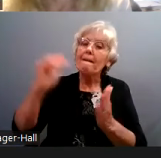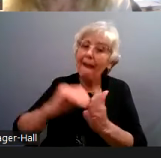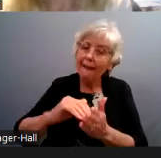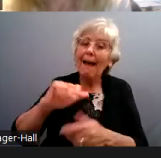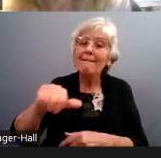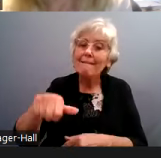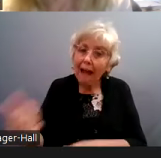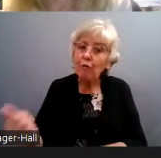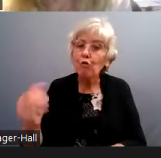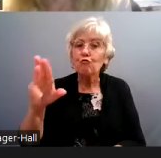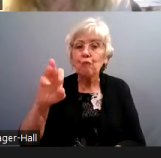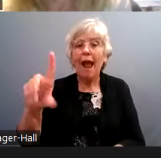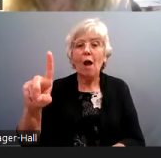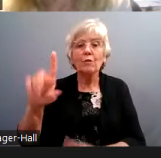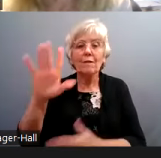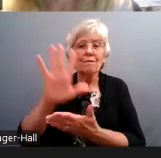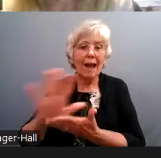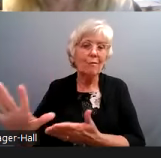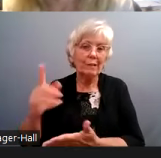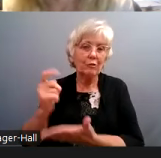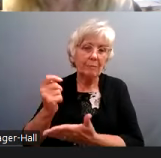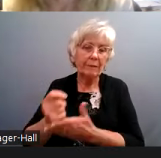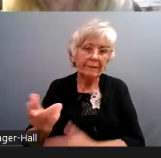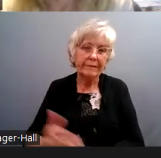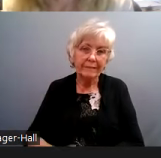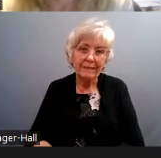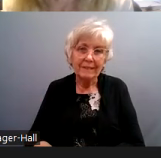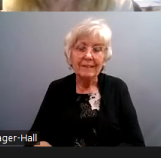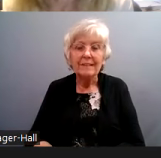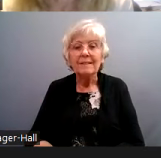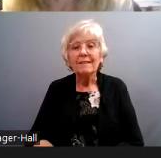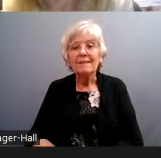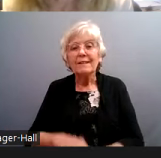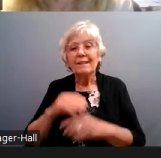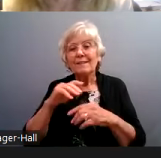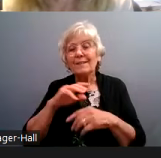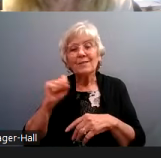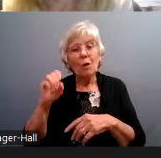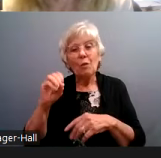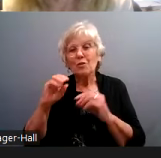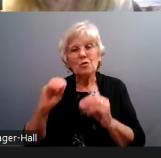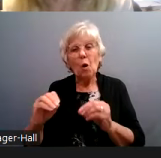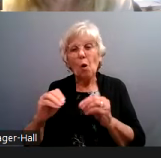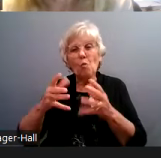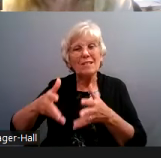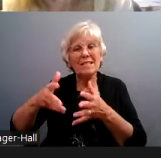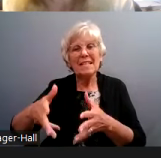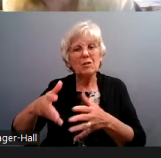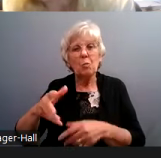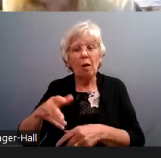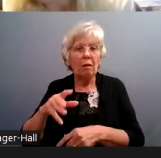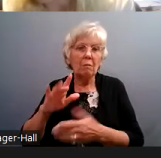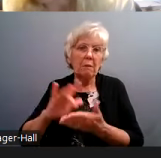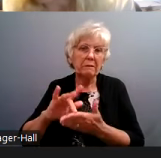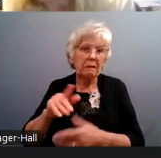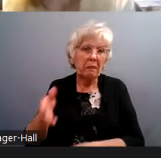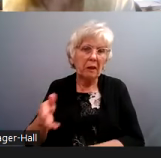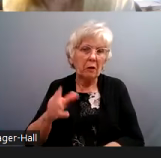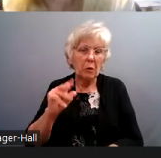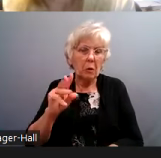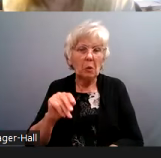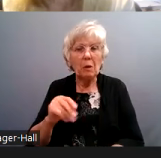treatment. So I don't think there's any residual there. I mean, if there is, it might be just like, a